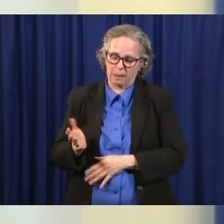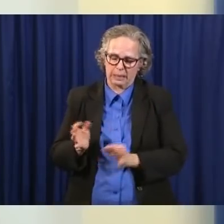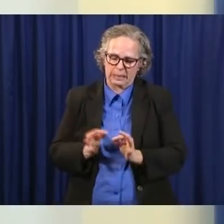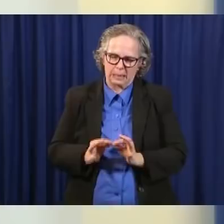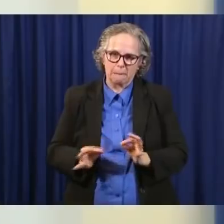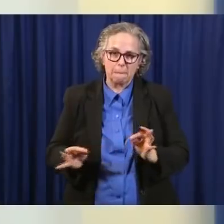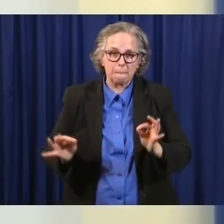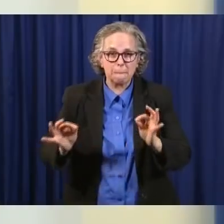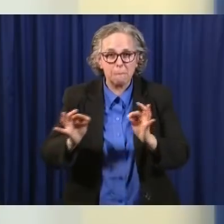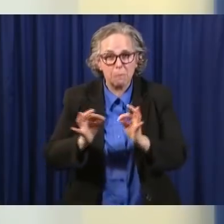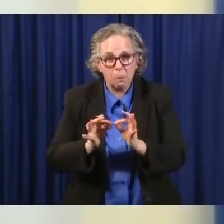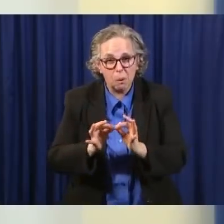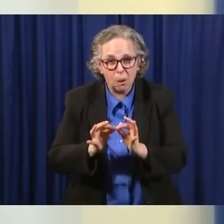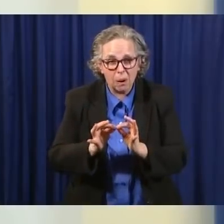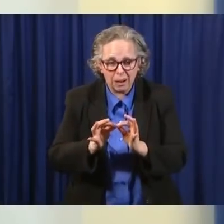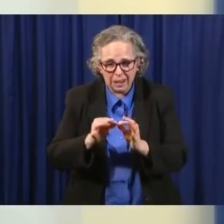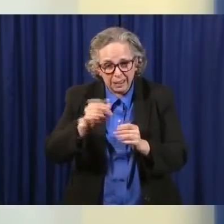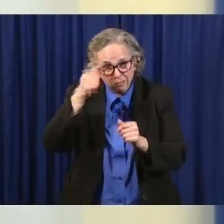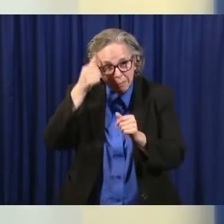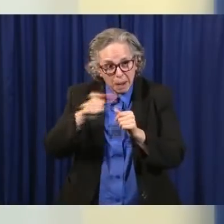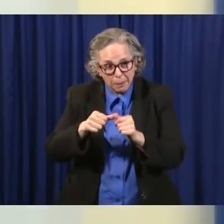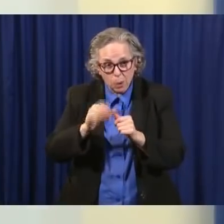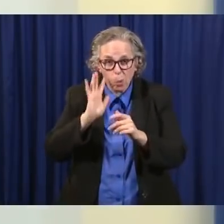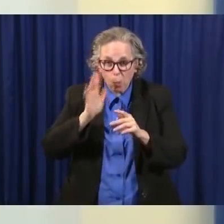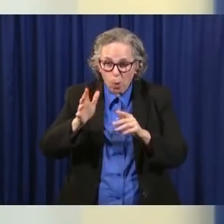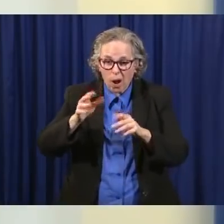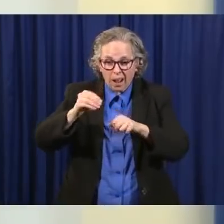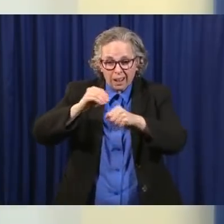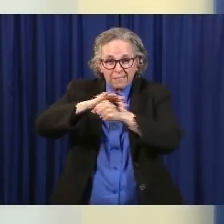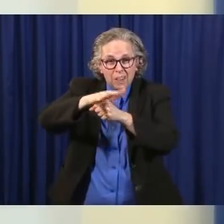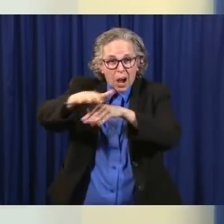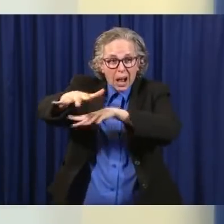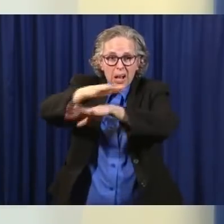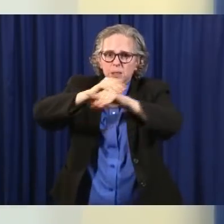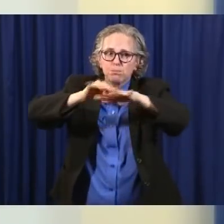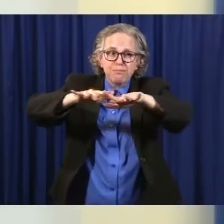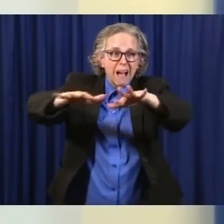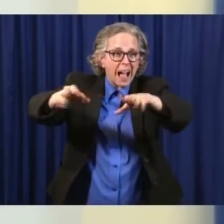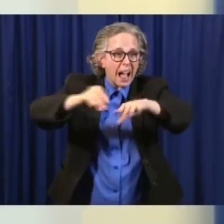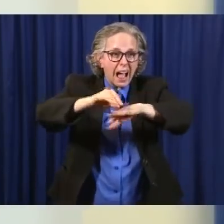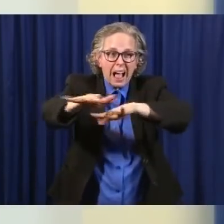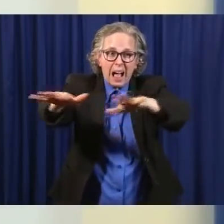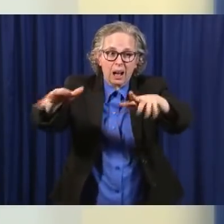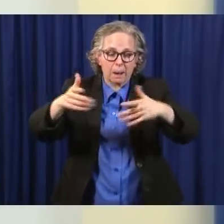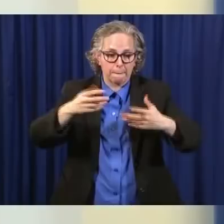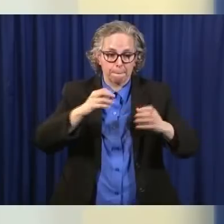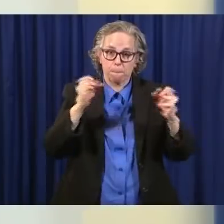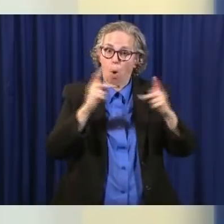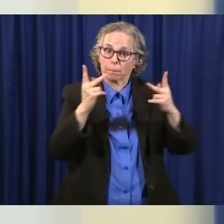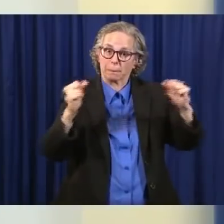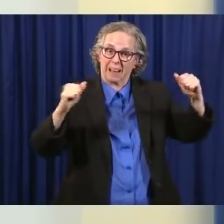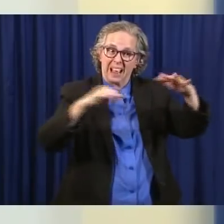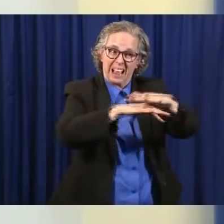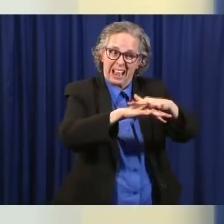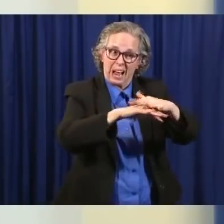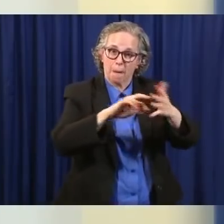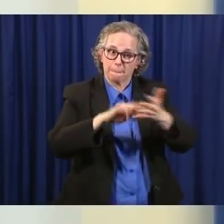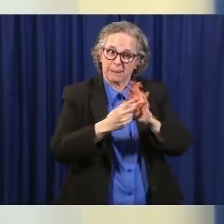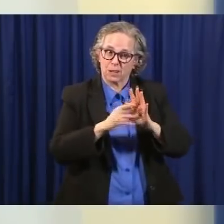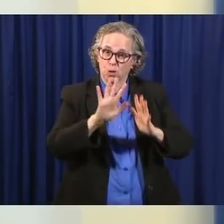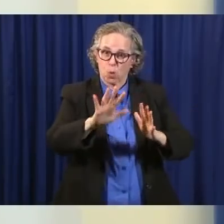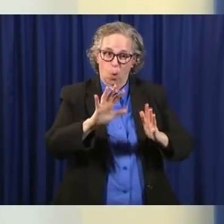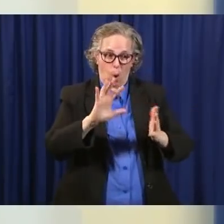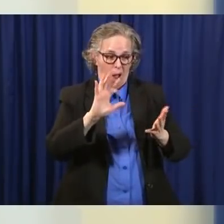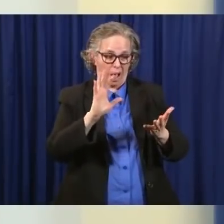it still is something that will spread, and the more people we are around in close proximity, the greater chance that is. That's why we